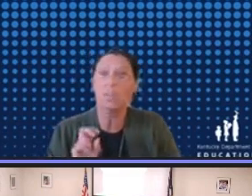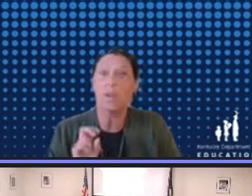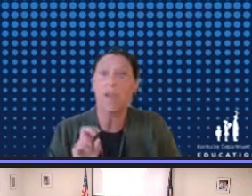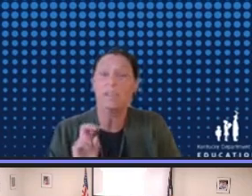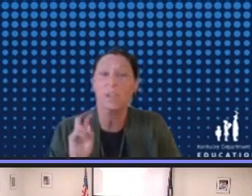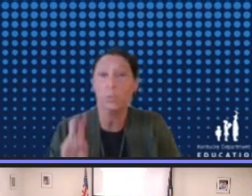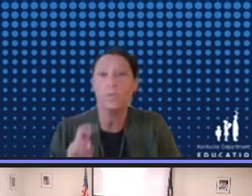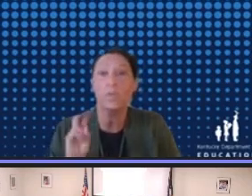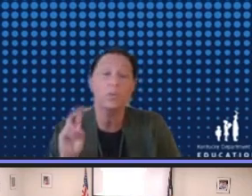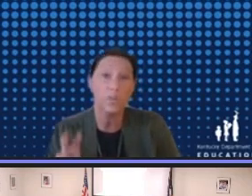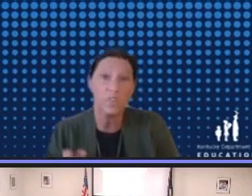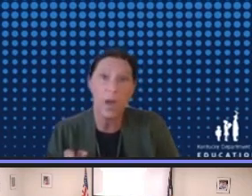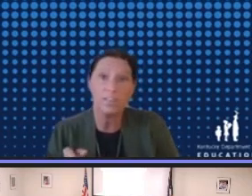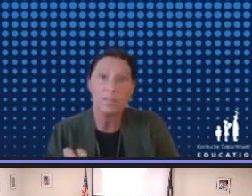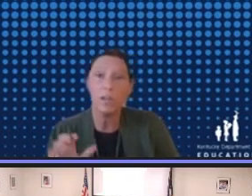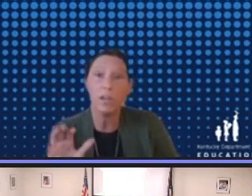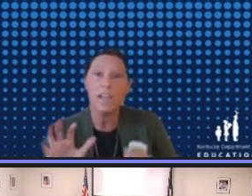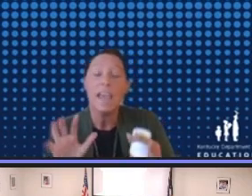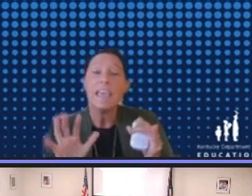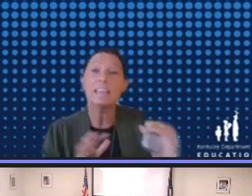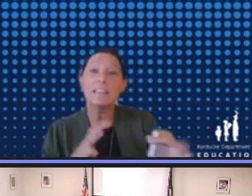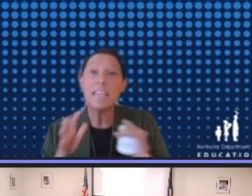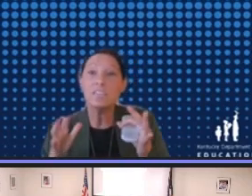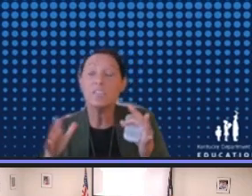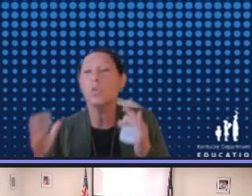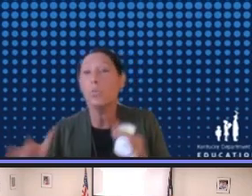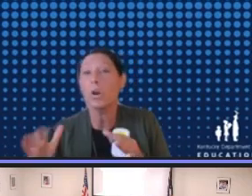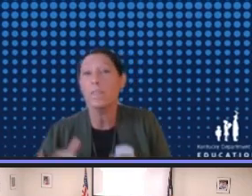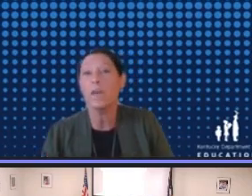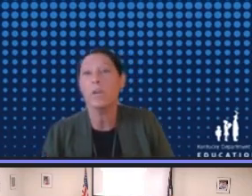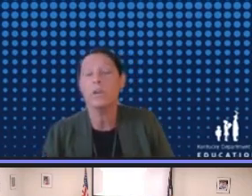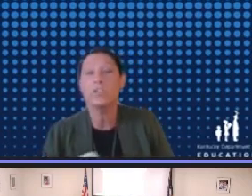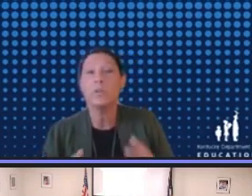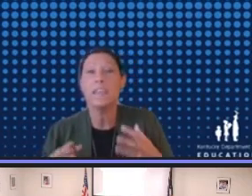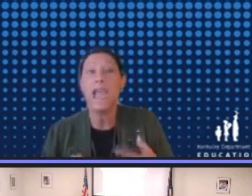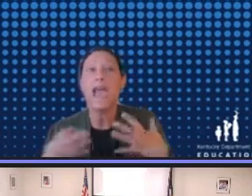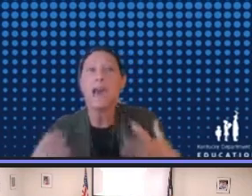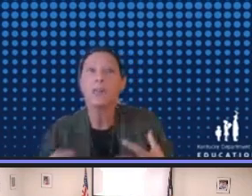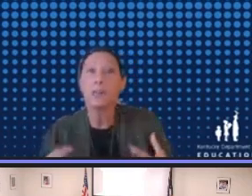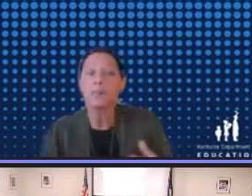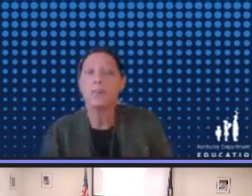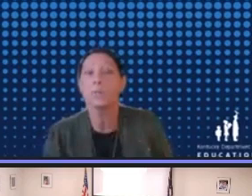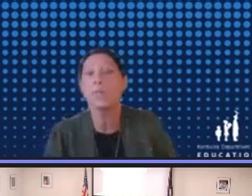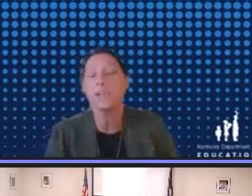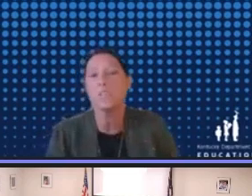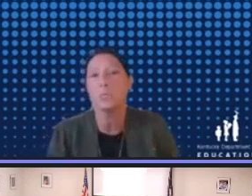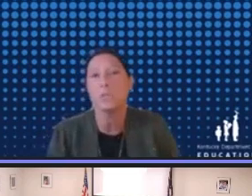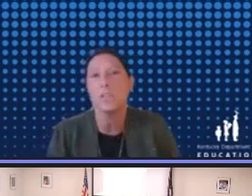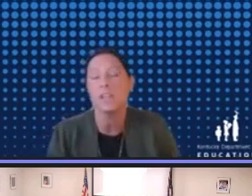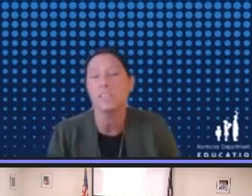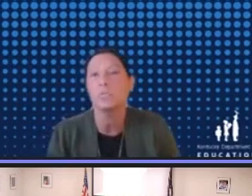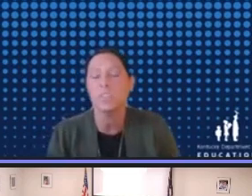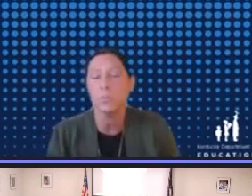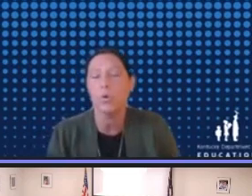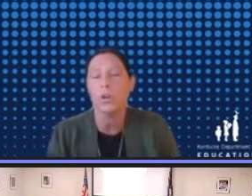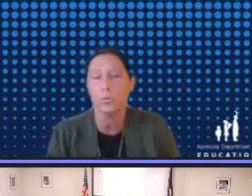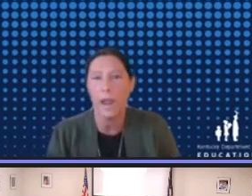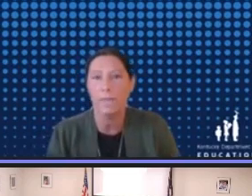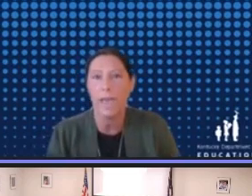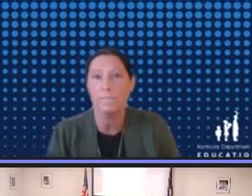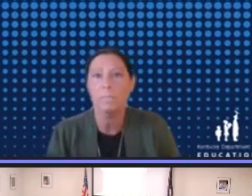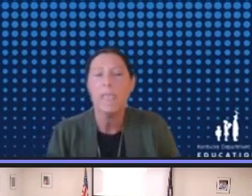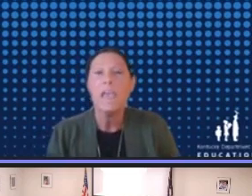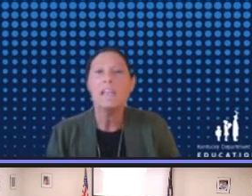with, as well as a review and response period, it leads to the work that we are doing and how do we really provide superintendents with